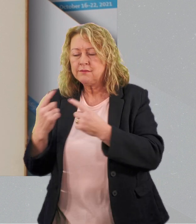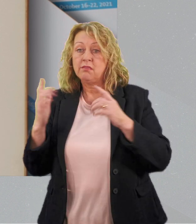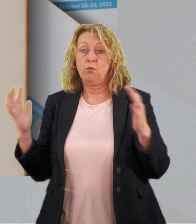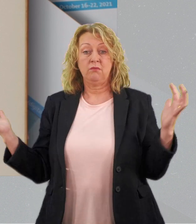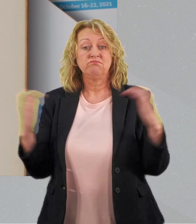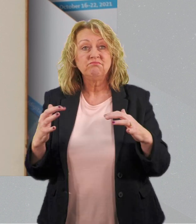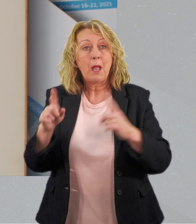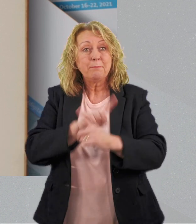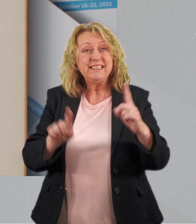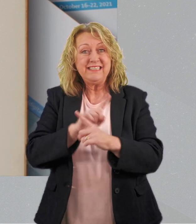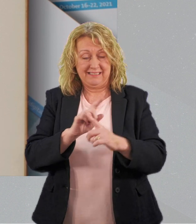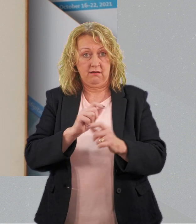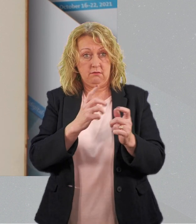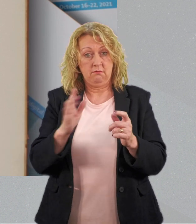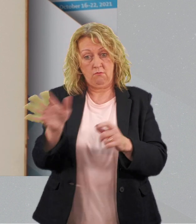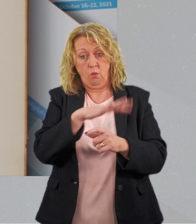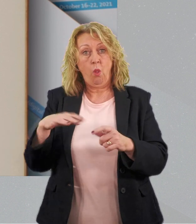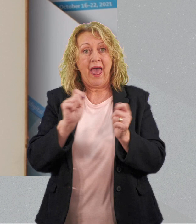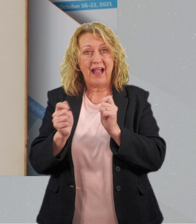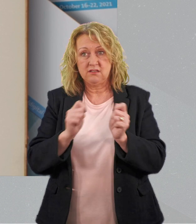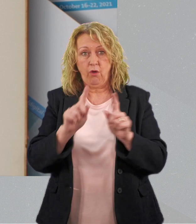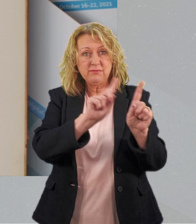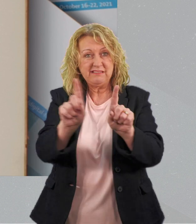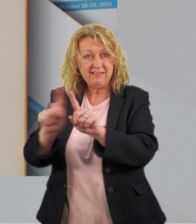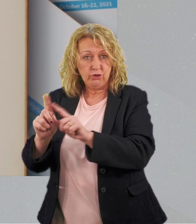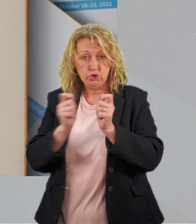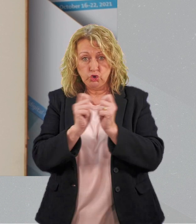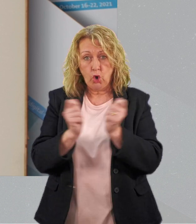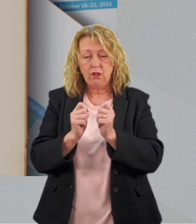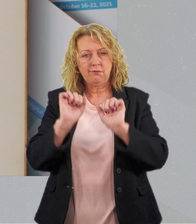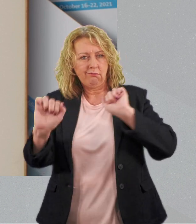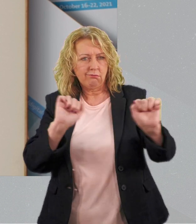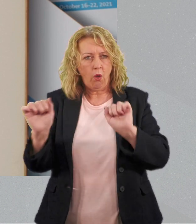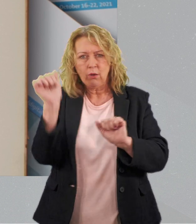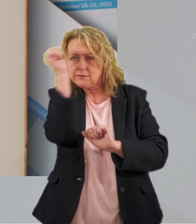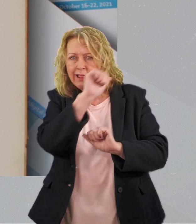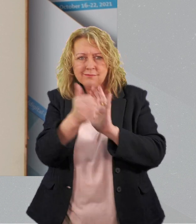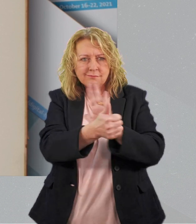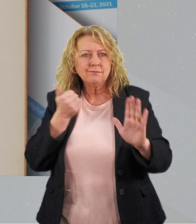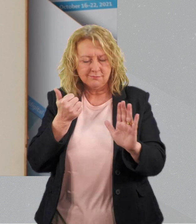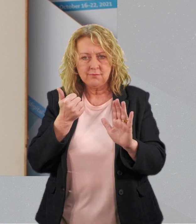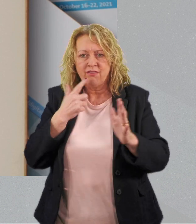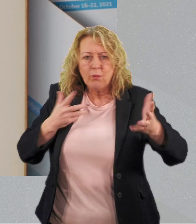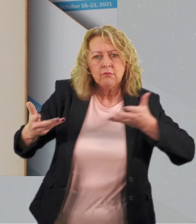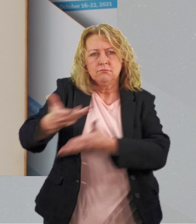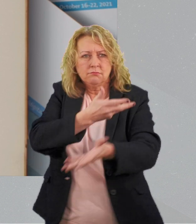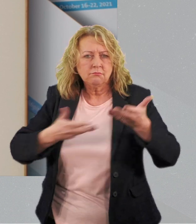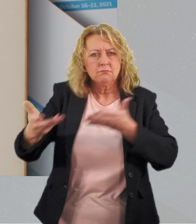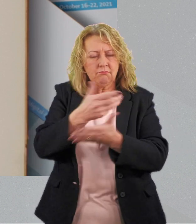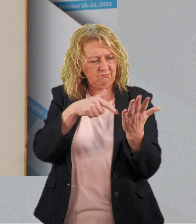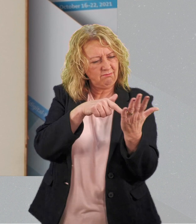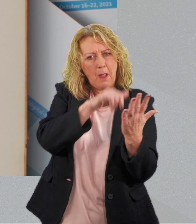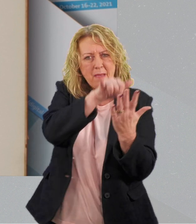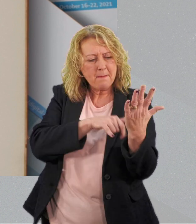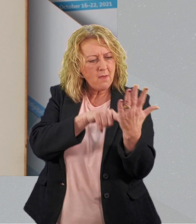to a meeting where all editors from across the journals, across specialties, they all have their own expertise. We all get together and we discuss this